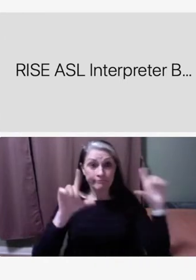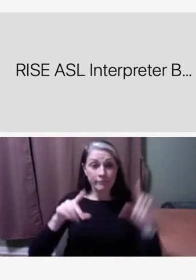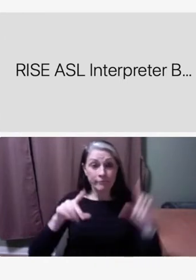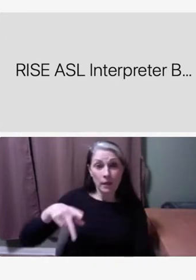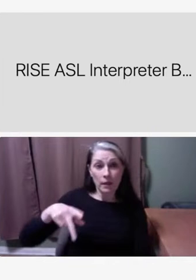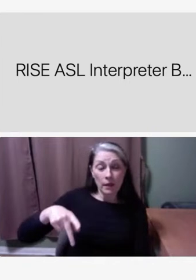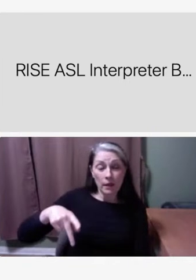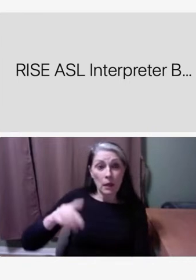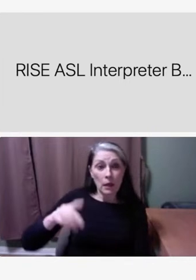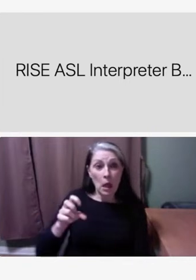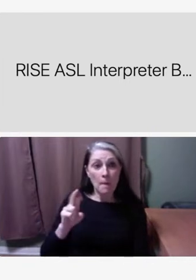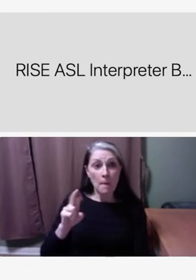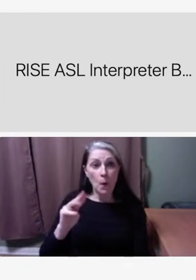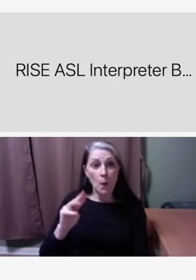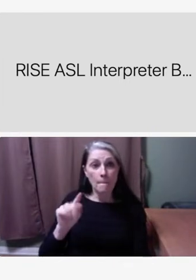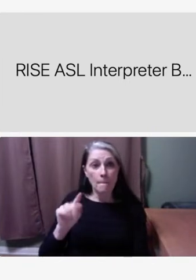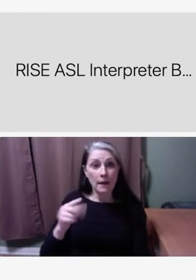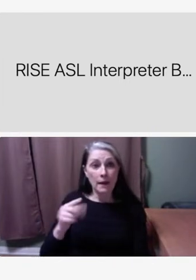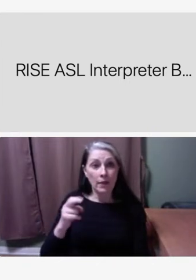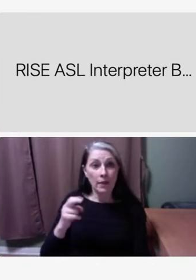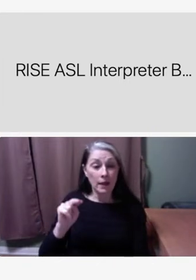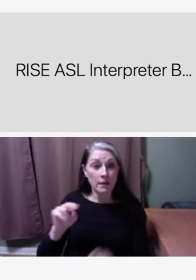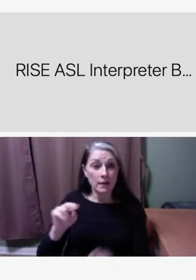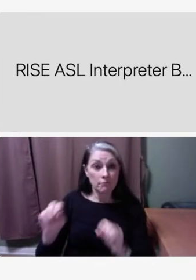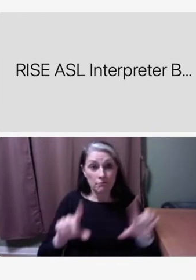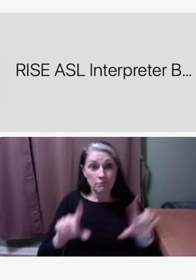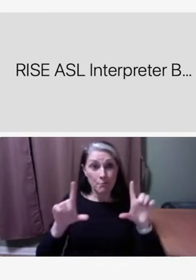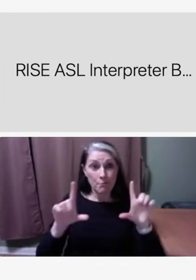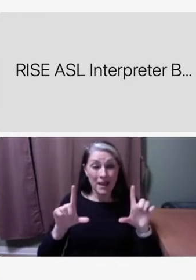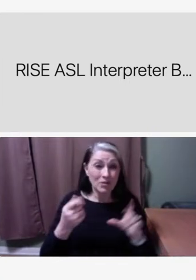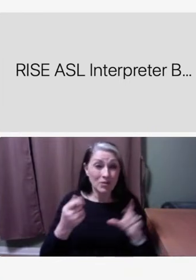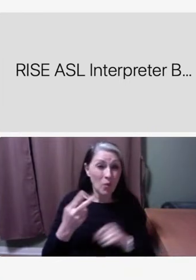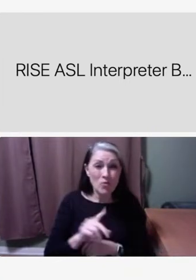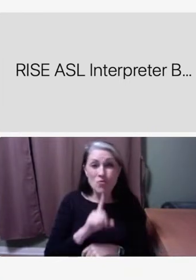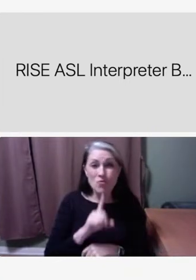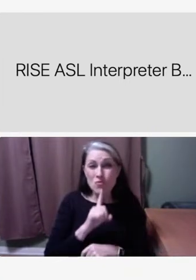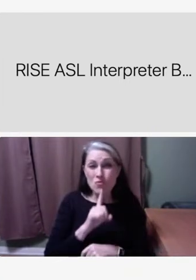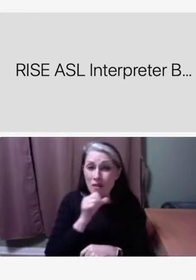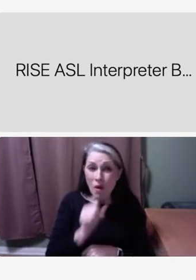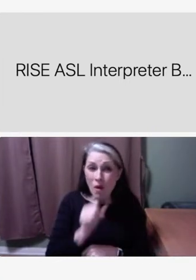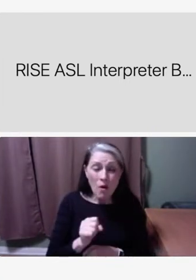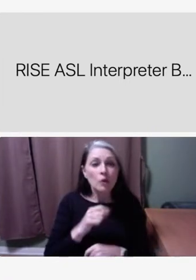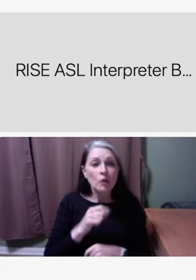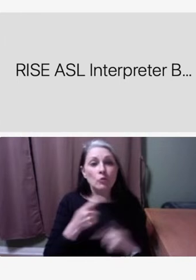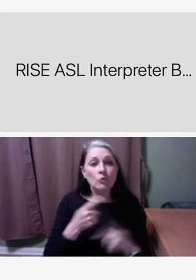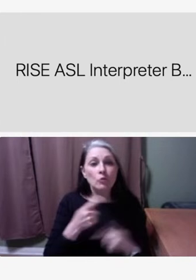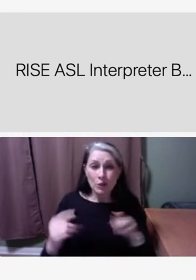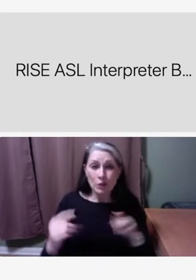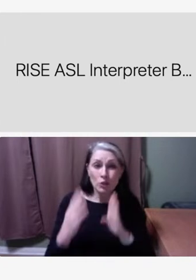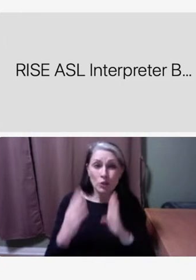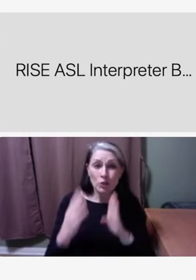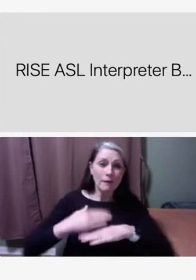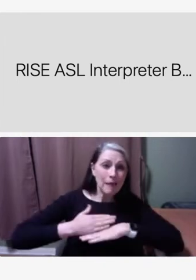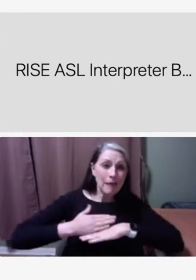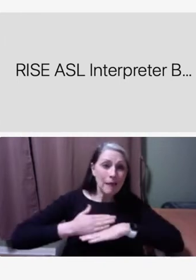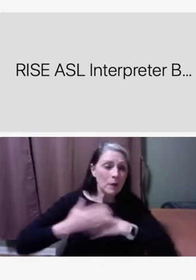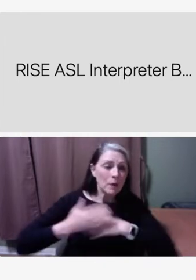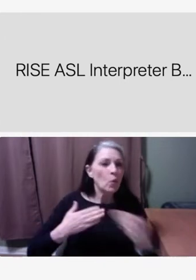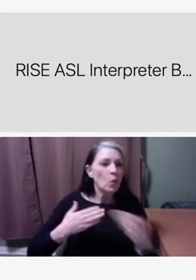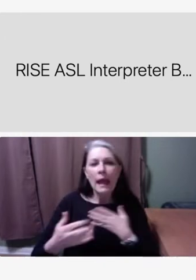So we're trying to address laptops, panels, whatever the need is, to make sure that they all